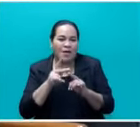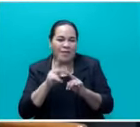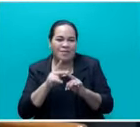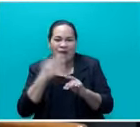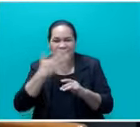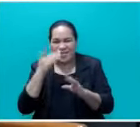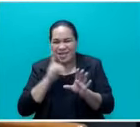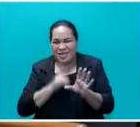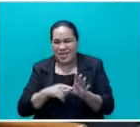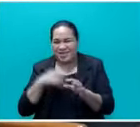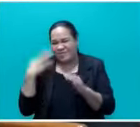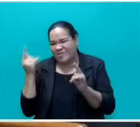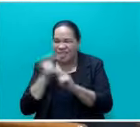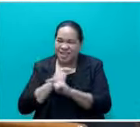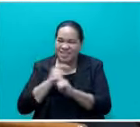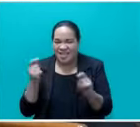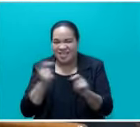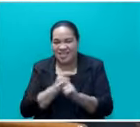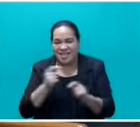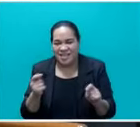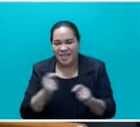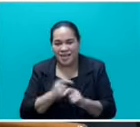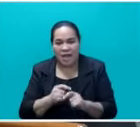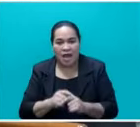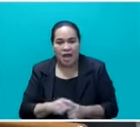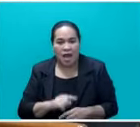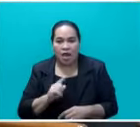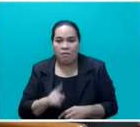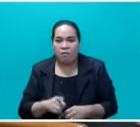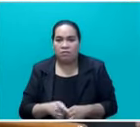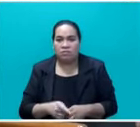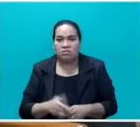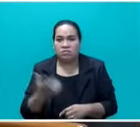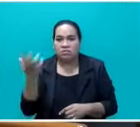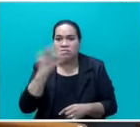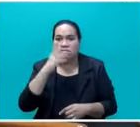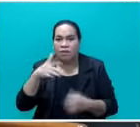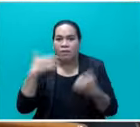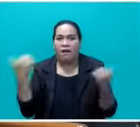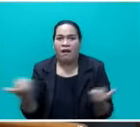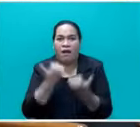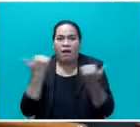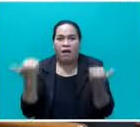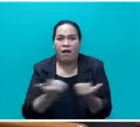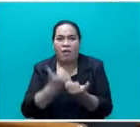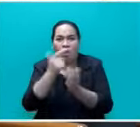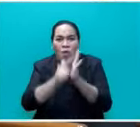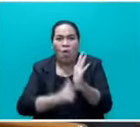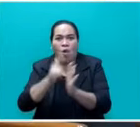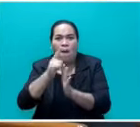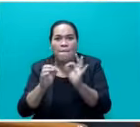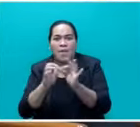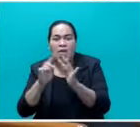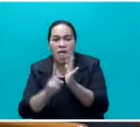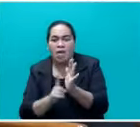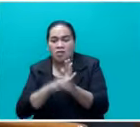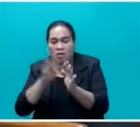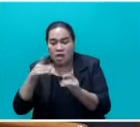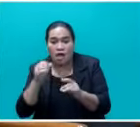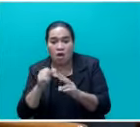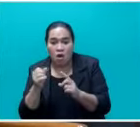years. But nothing beats the avalanche of legislation like this bill brought under Order 51. You know,